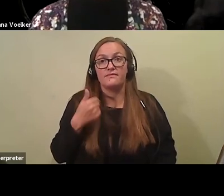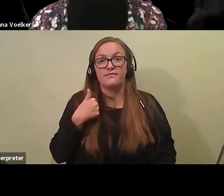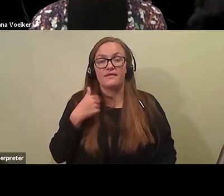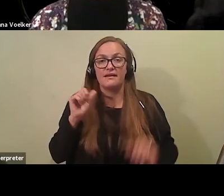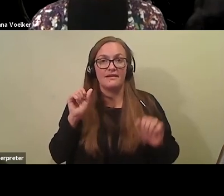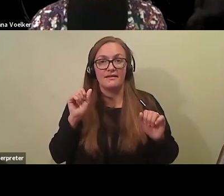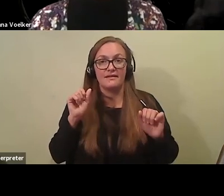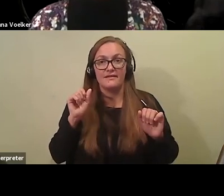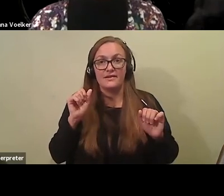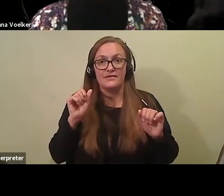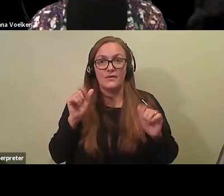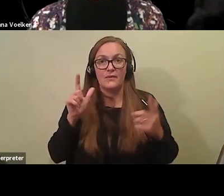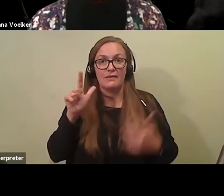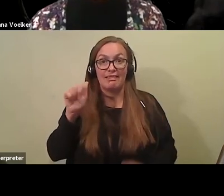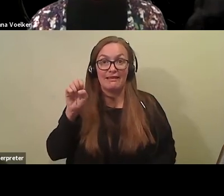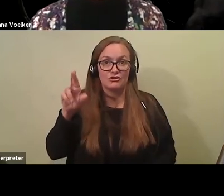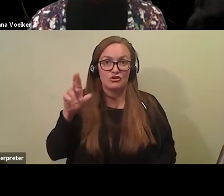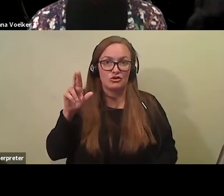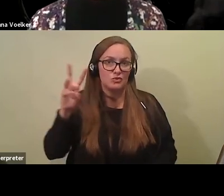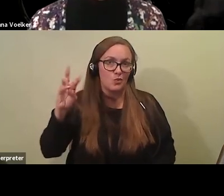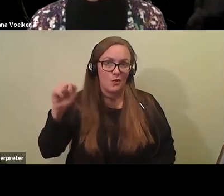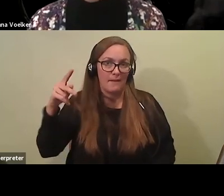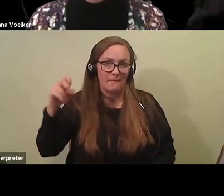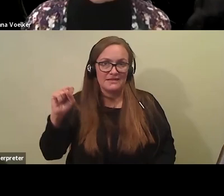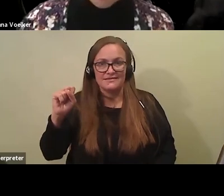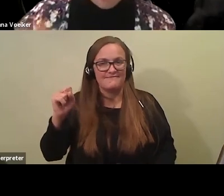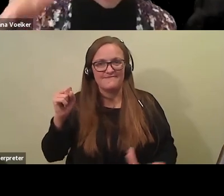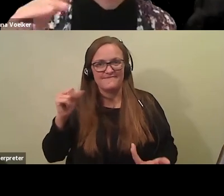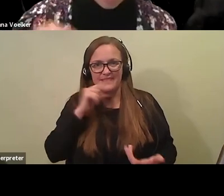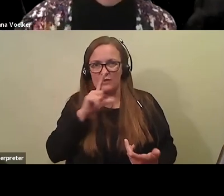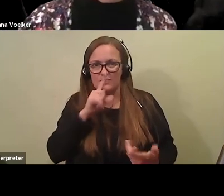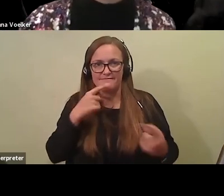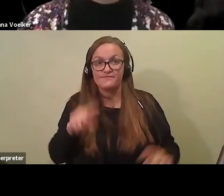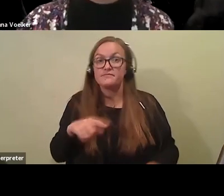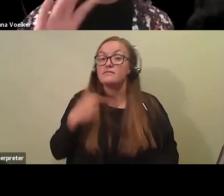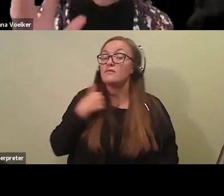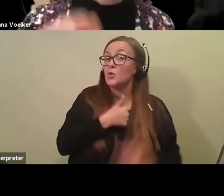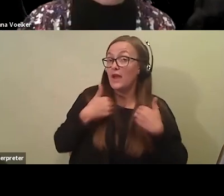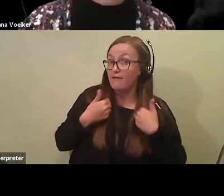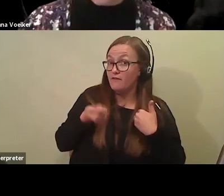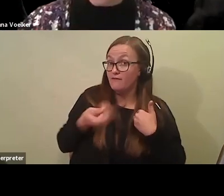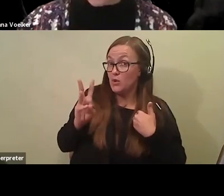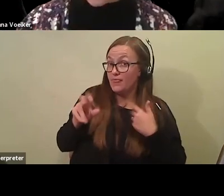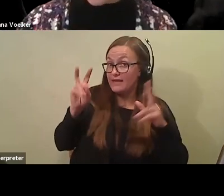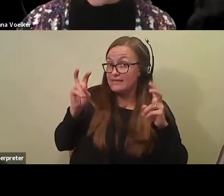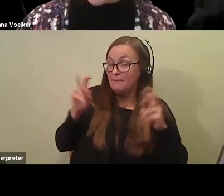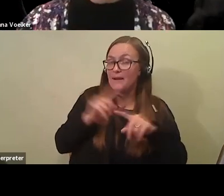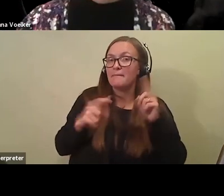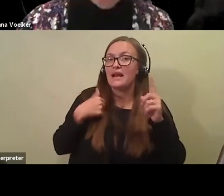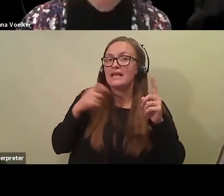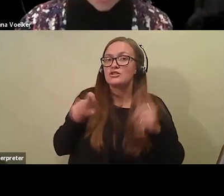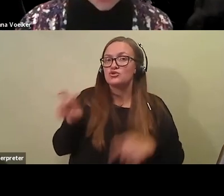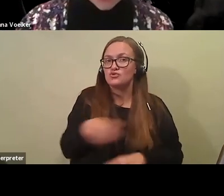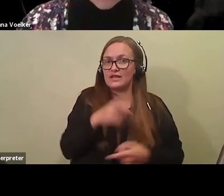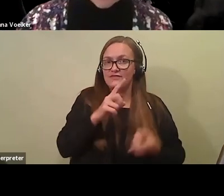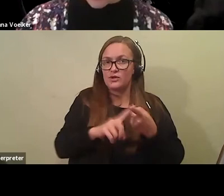know, laser weapons or something like that. So. Perfect. And we do have a few on that topic, actually, but I think I'm going to transition to some